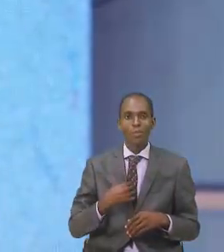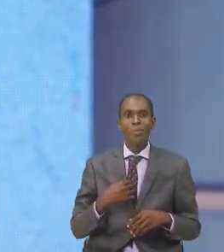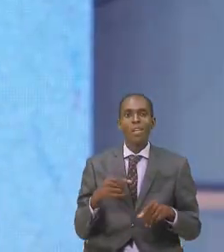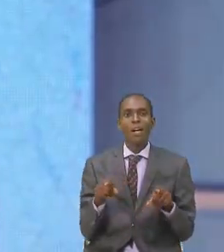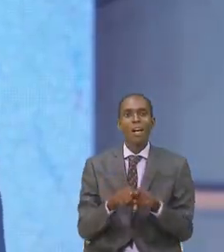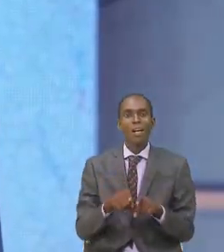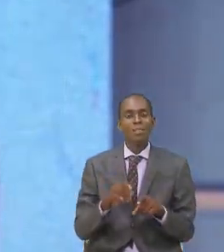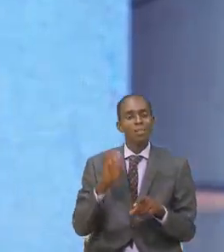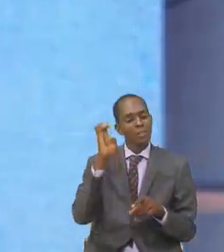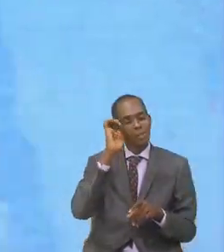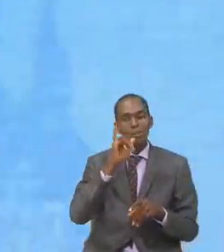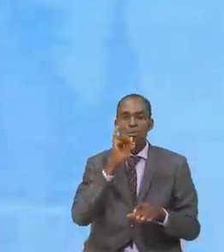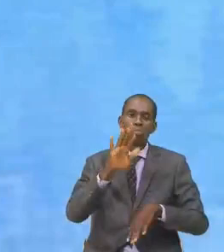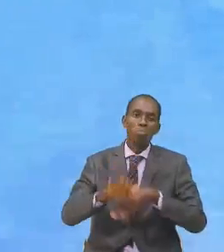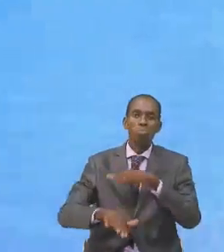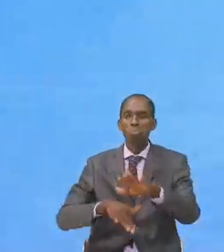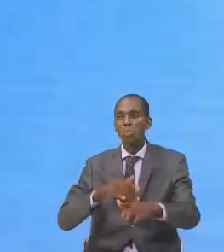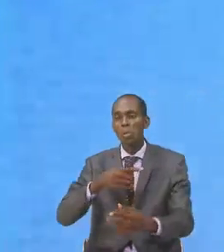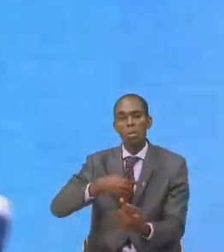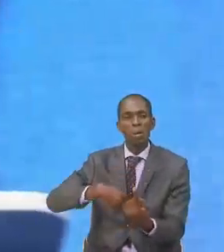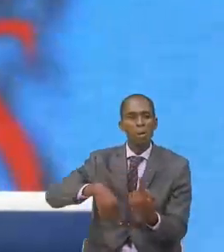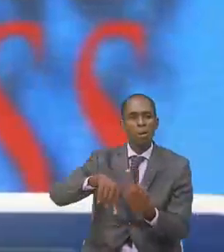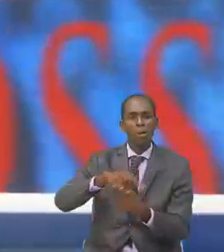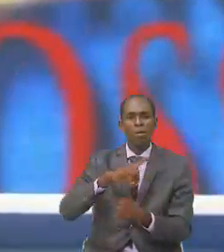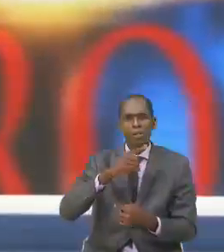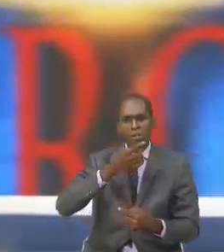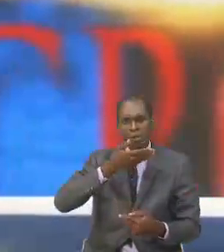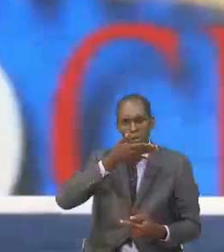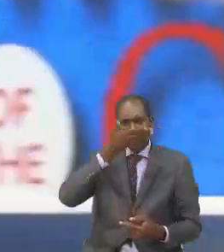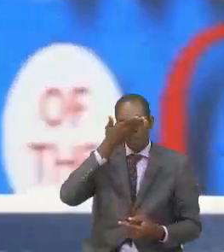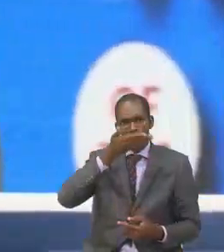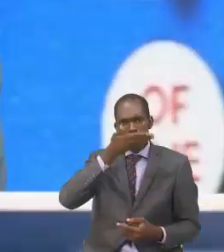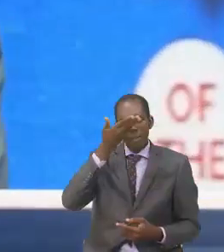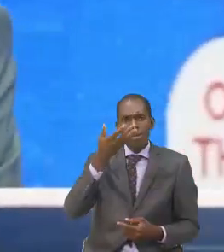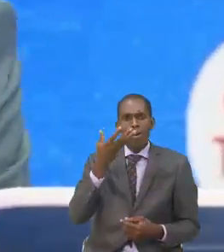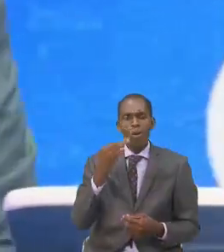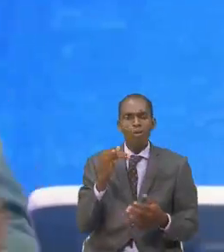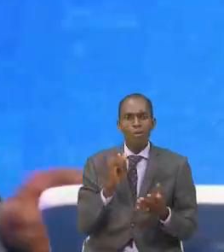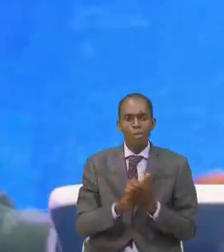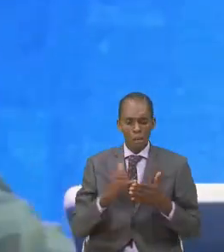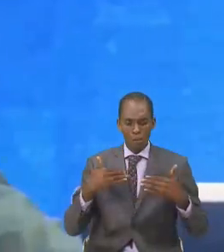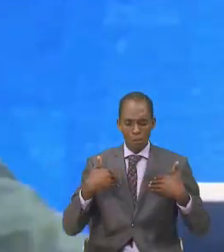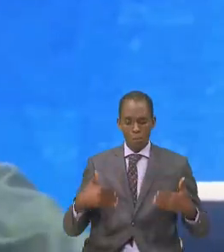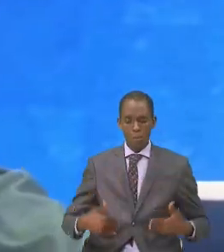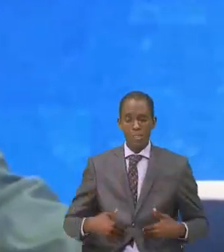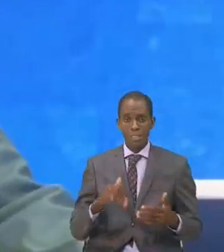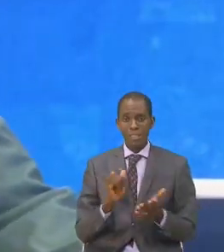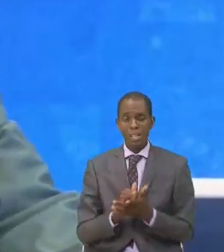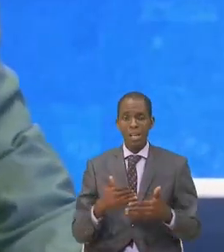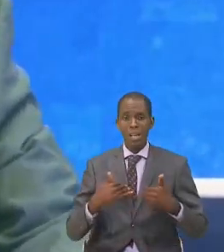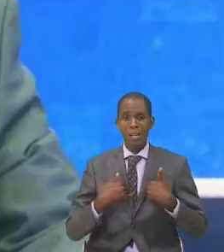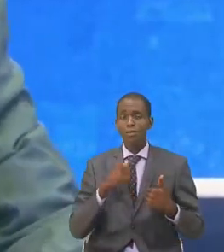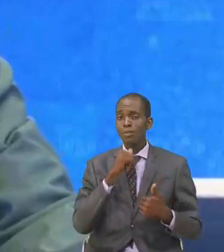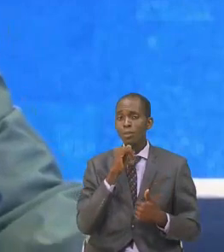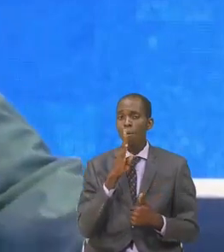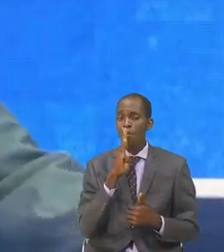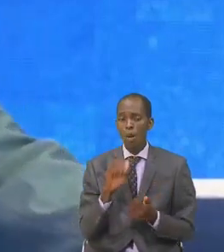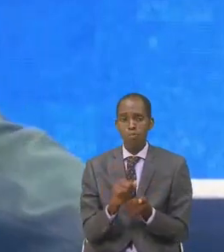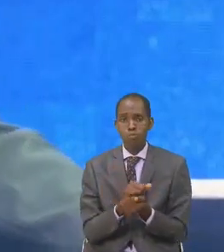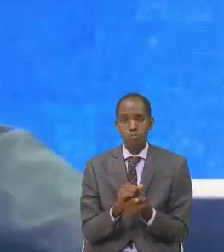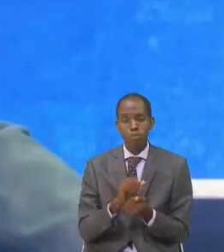dirty clothes as he's walking about. The smell